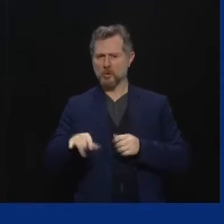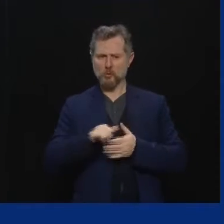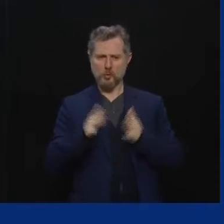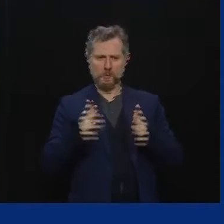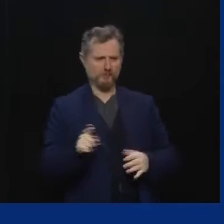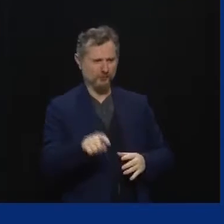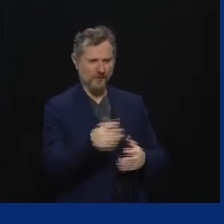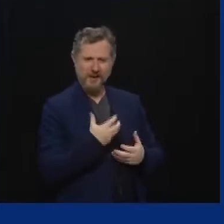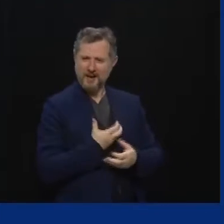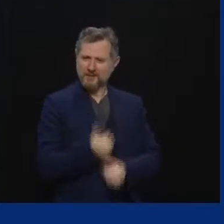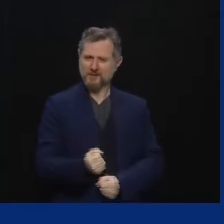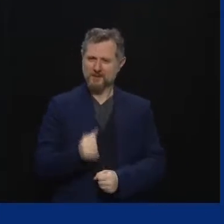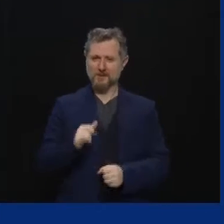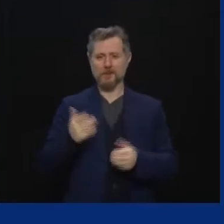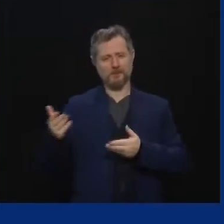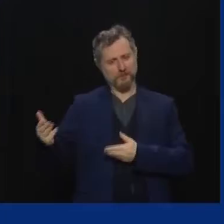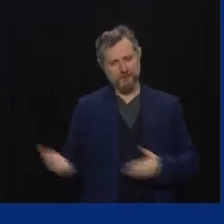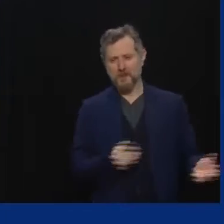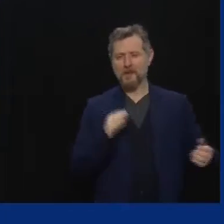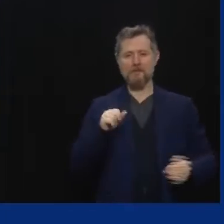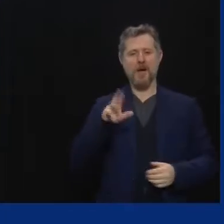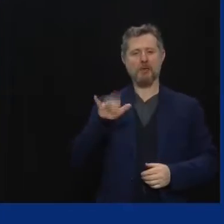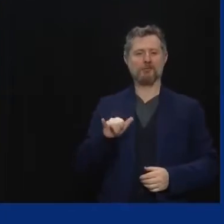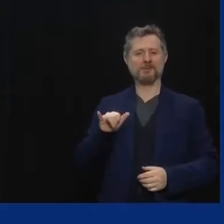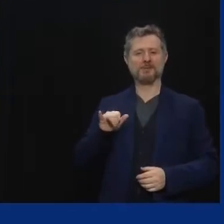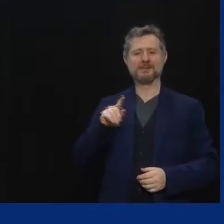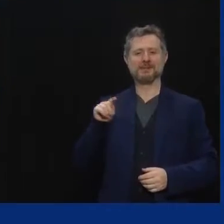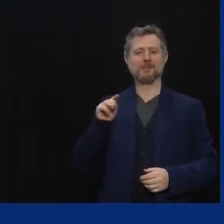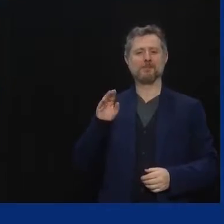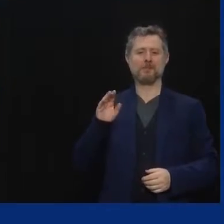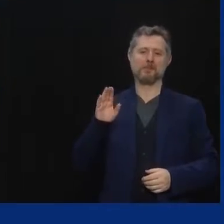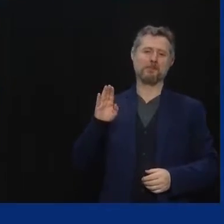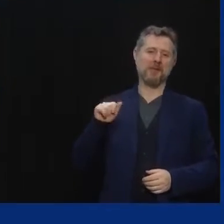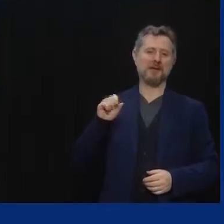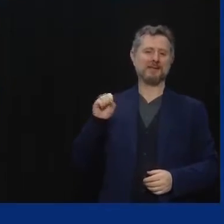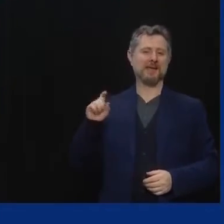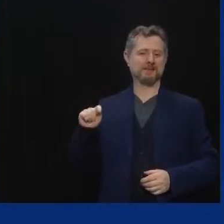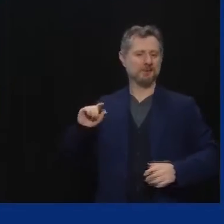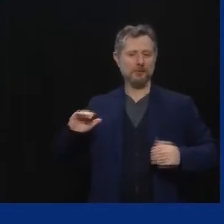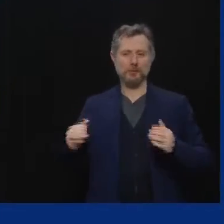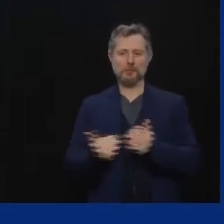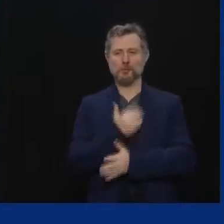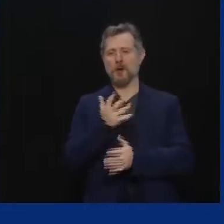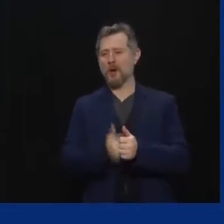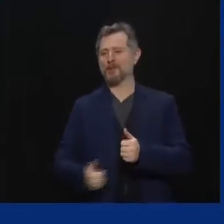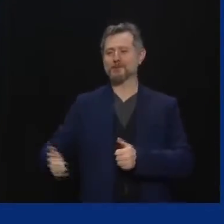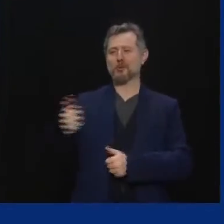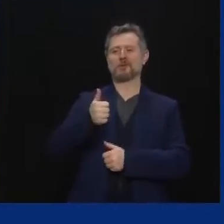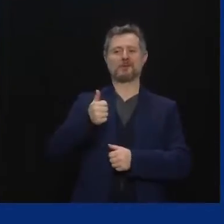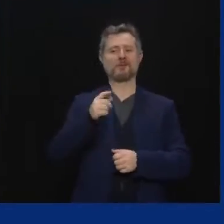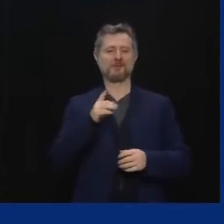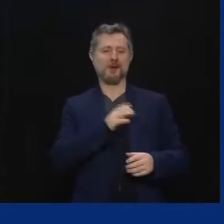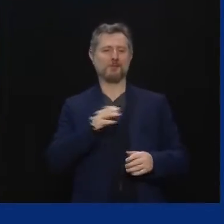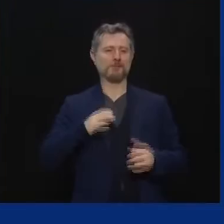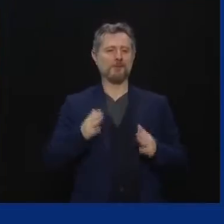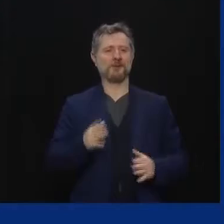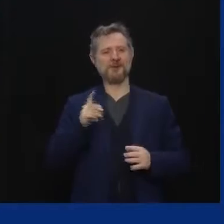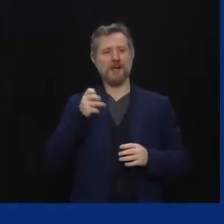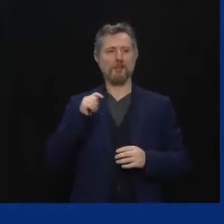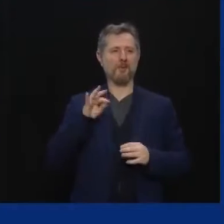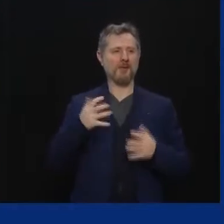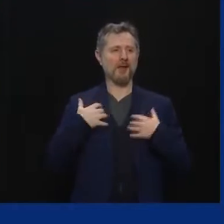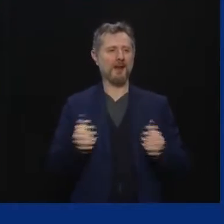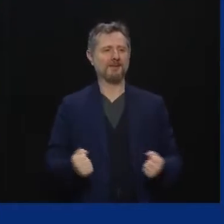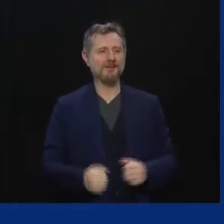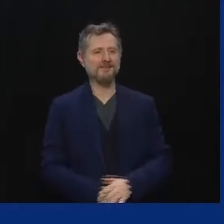T. Bassett, the new Commissioner of the Department of Health. Thank you. Thank you very much, Governor. You know,